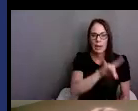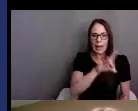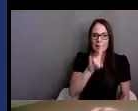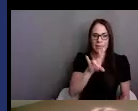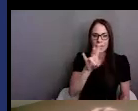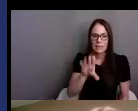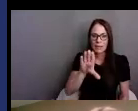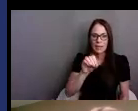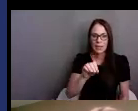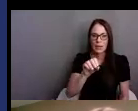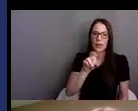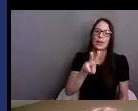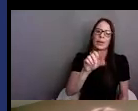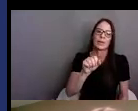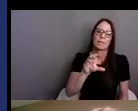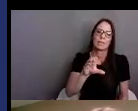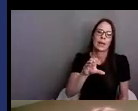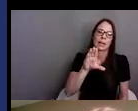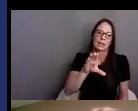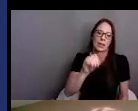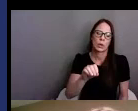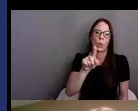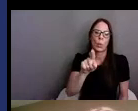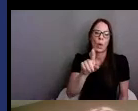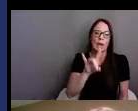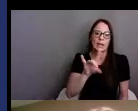1-877-CO VAX CO. That's